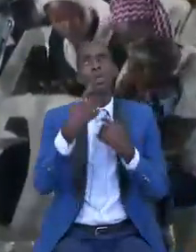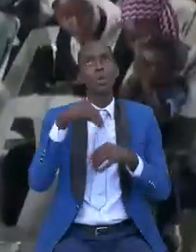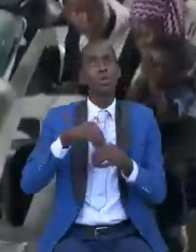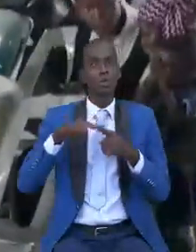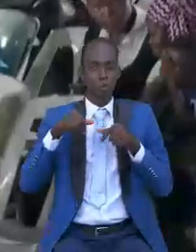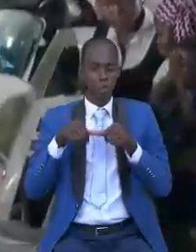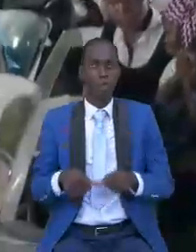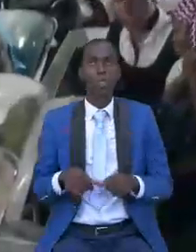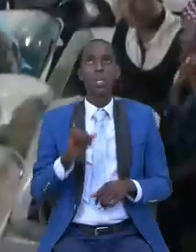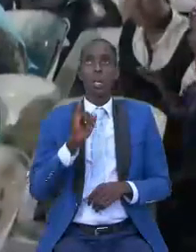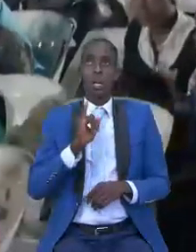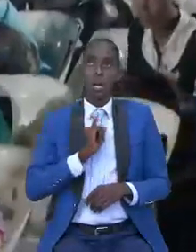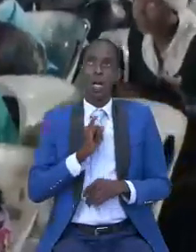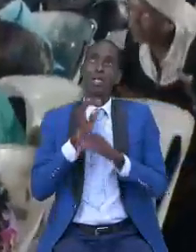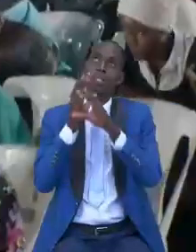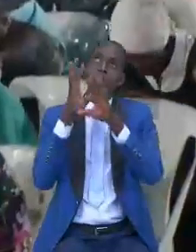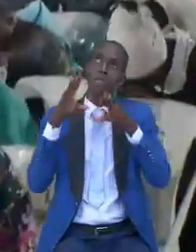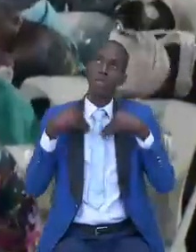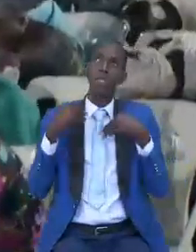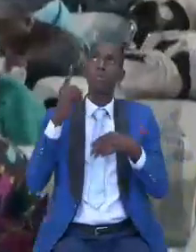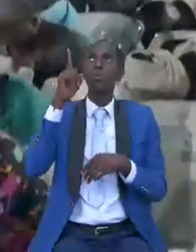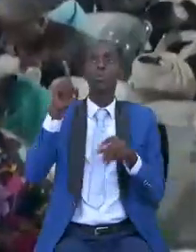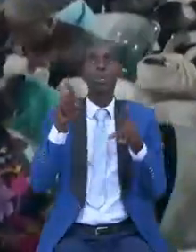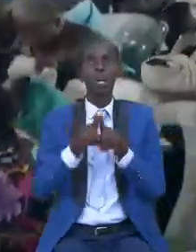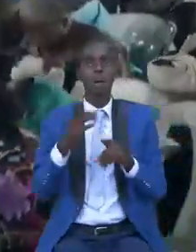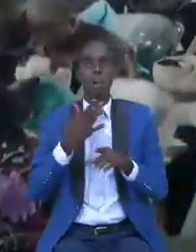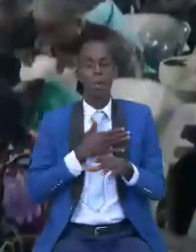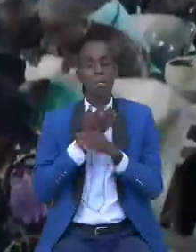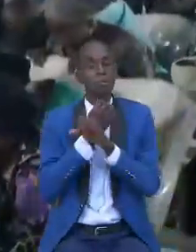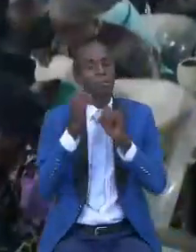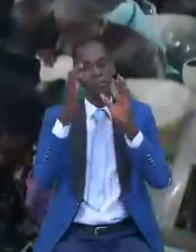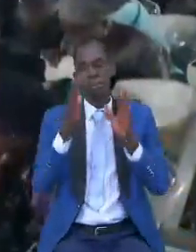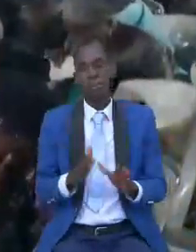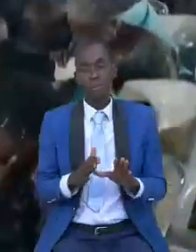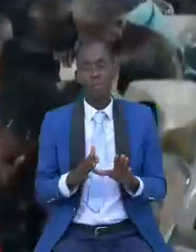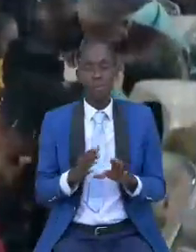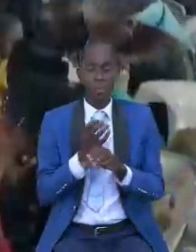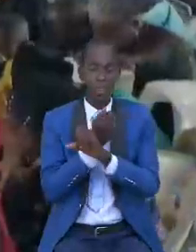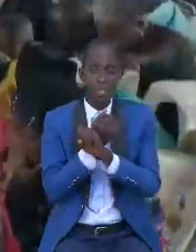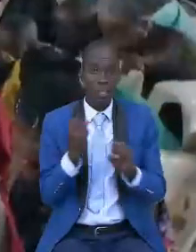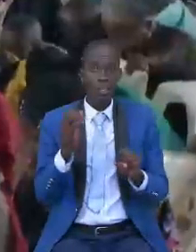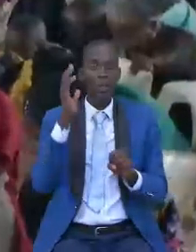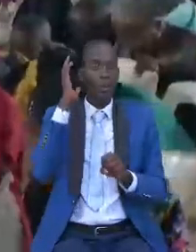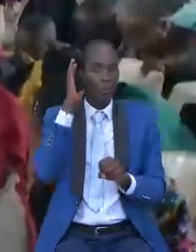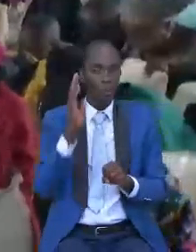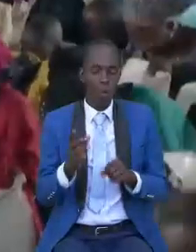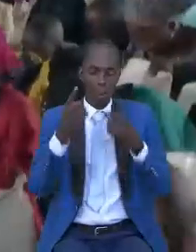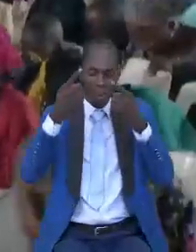I receive you as my Savior, salvation will